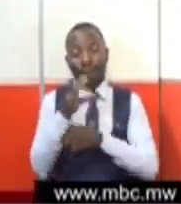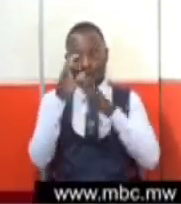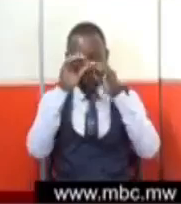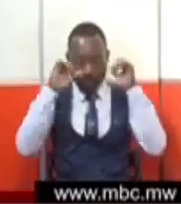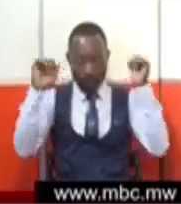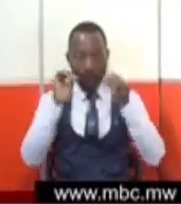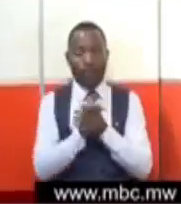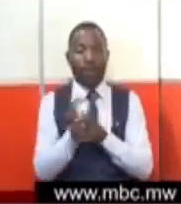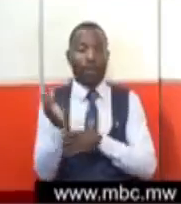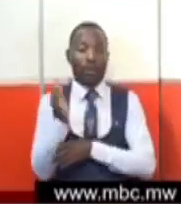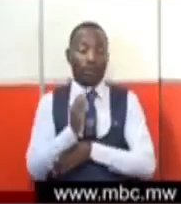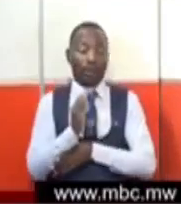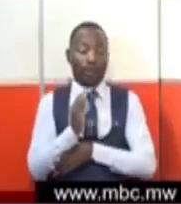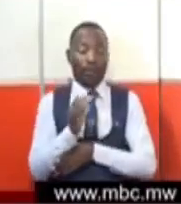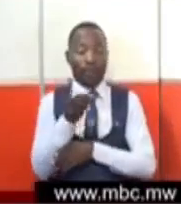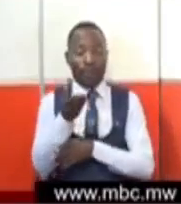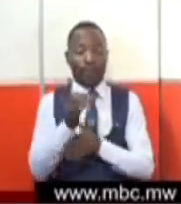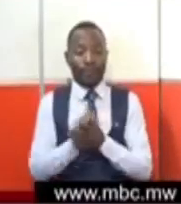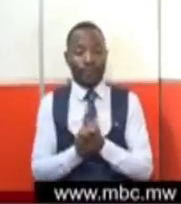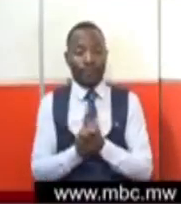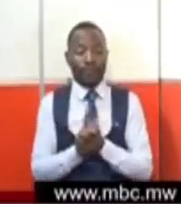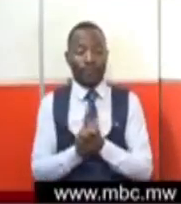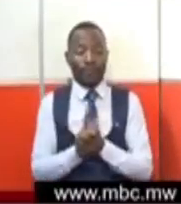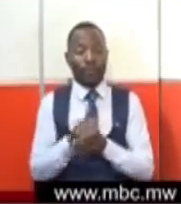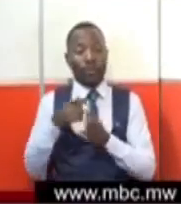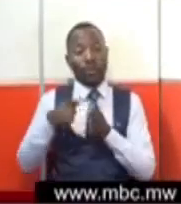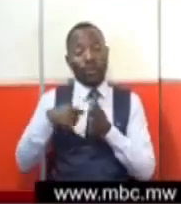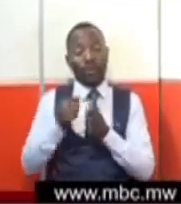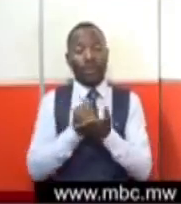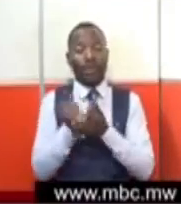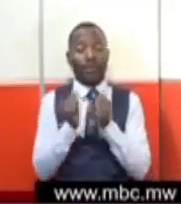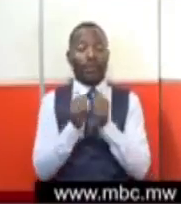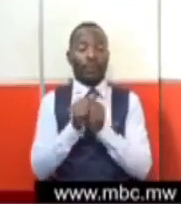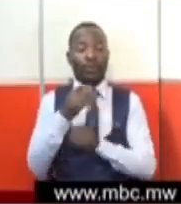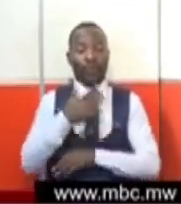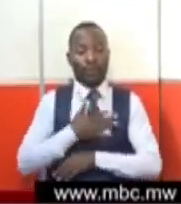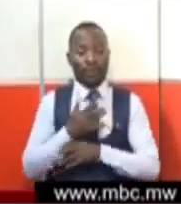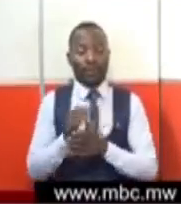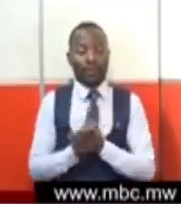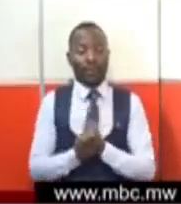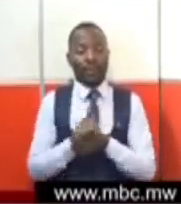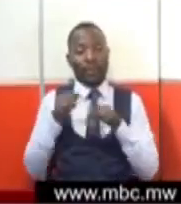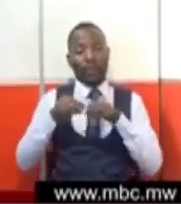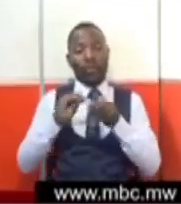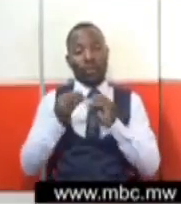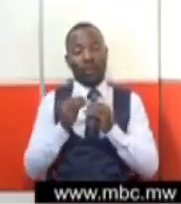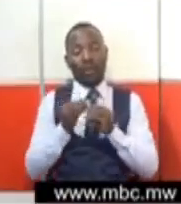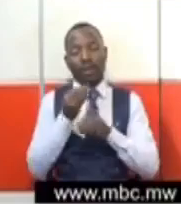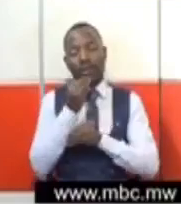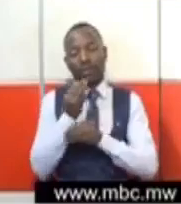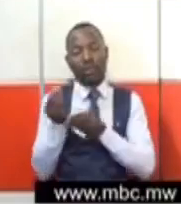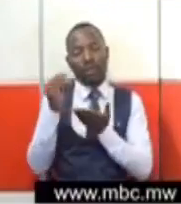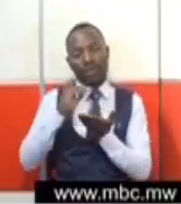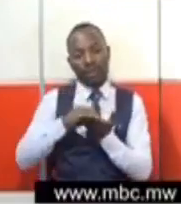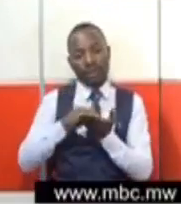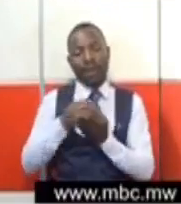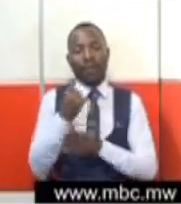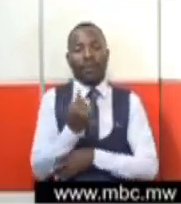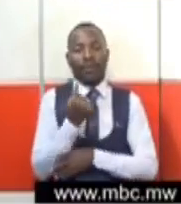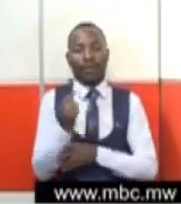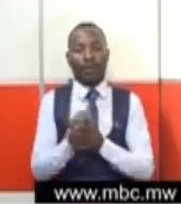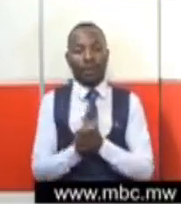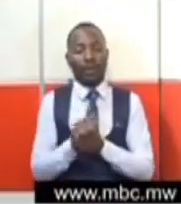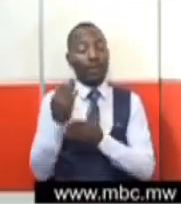livestock. The coming of the feed shelter and mixing plant has greatly benefited us. We now make supplementary feed on our own,